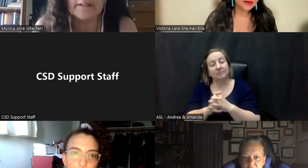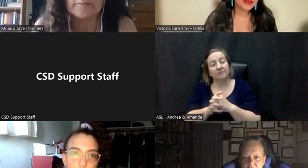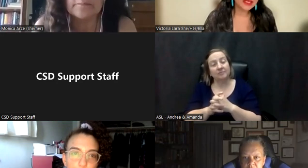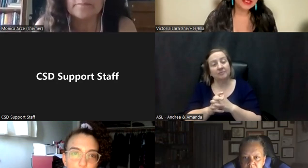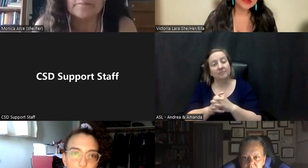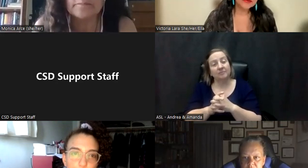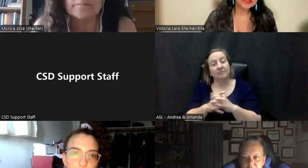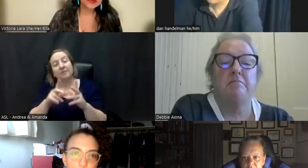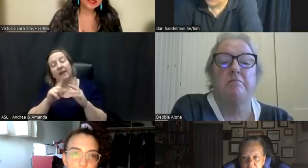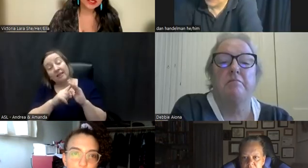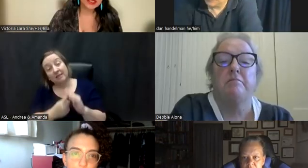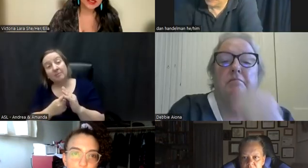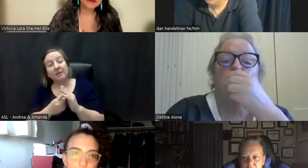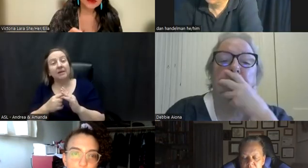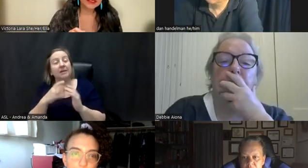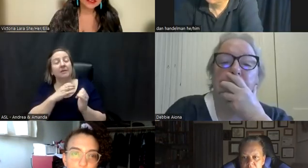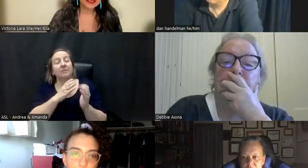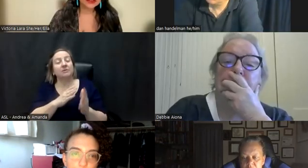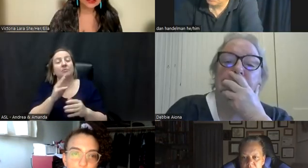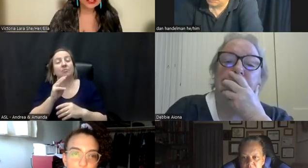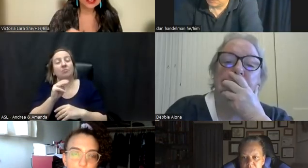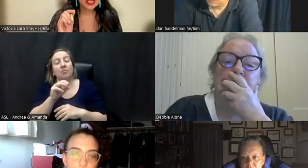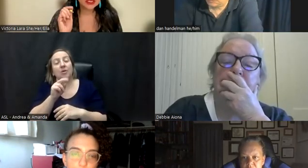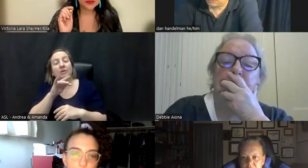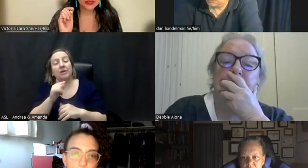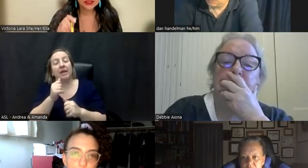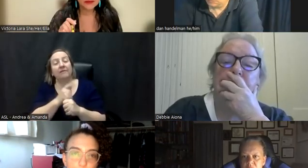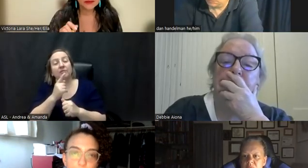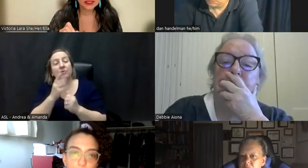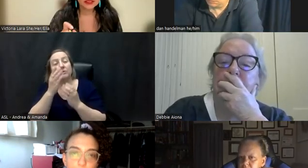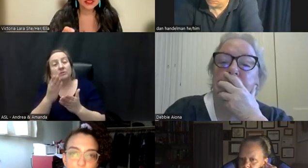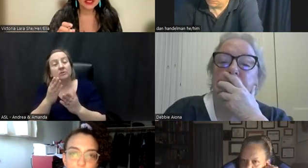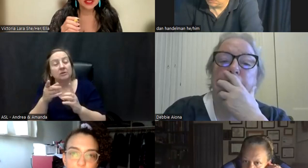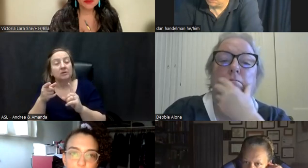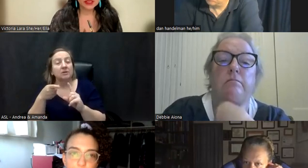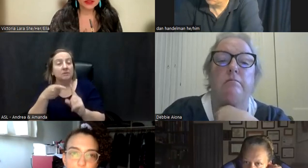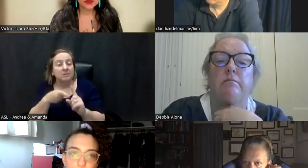And at the beginning, Commissioner Monica, everybody starts suggestion specifics